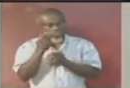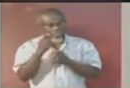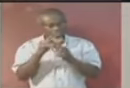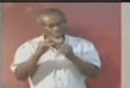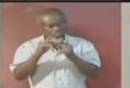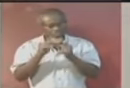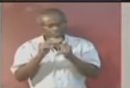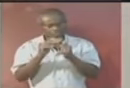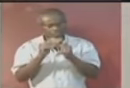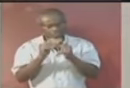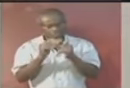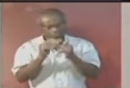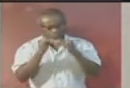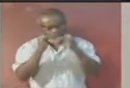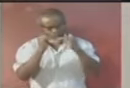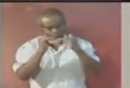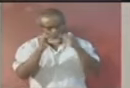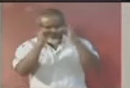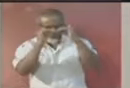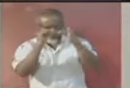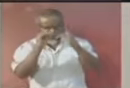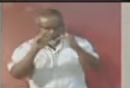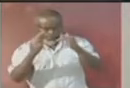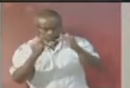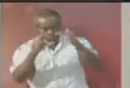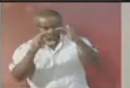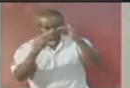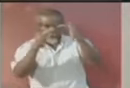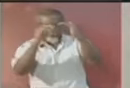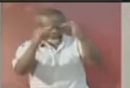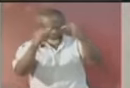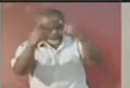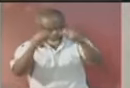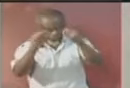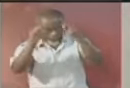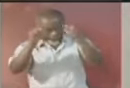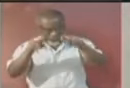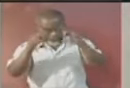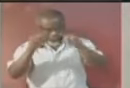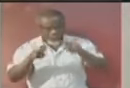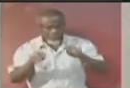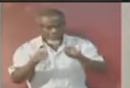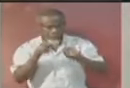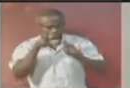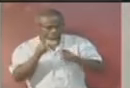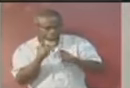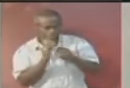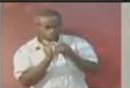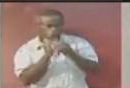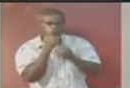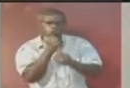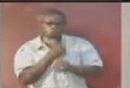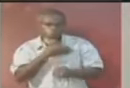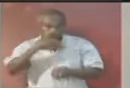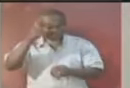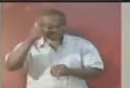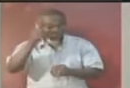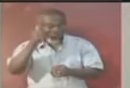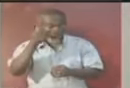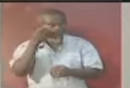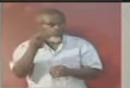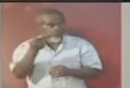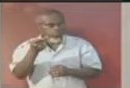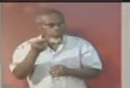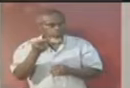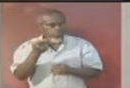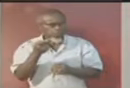trials. And what they also did, so where they had now as well people who were older, and they actually